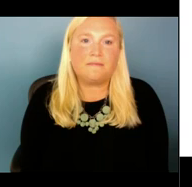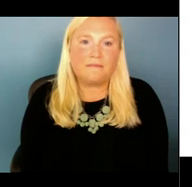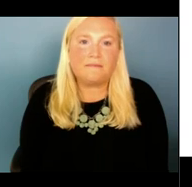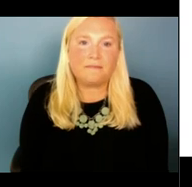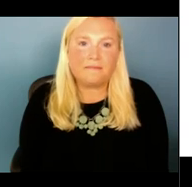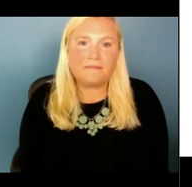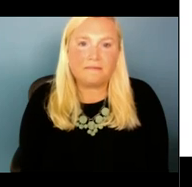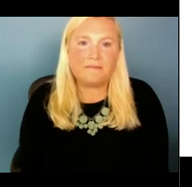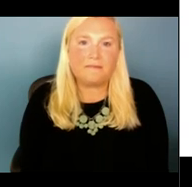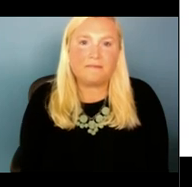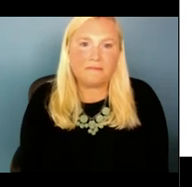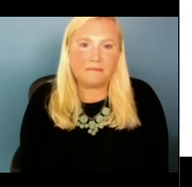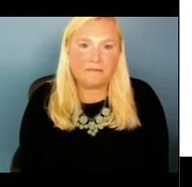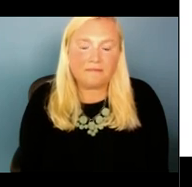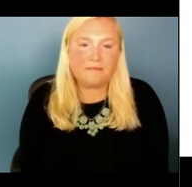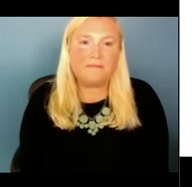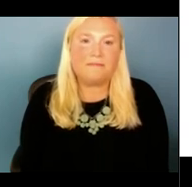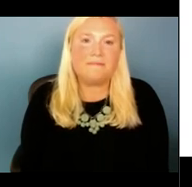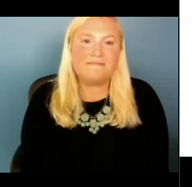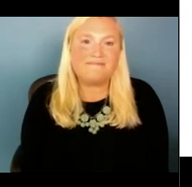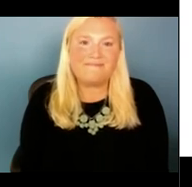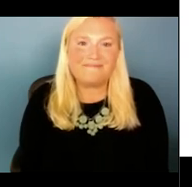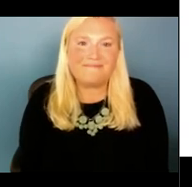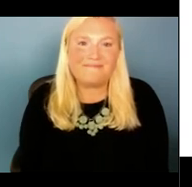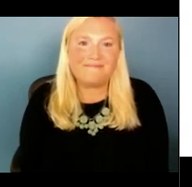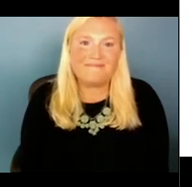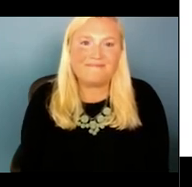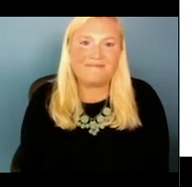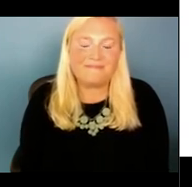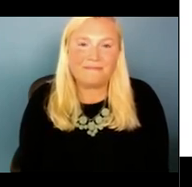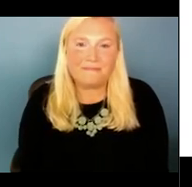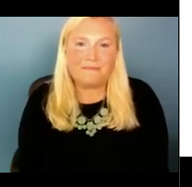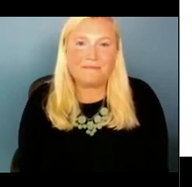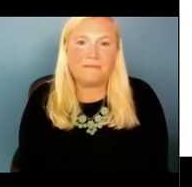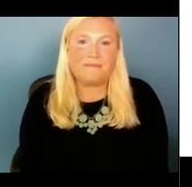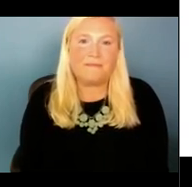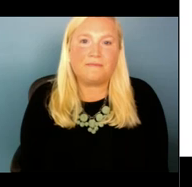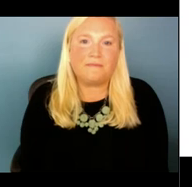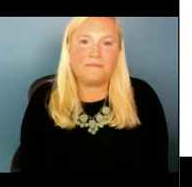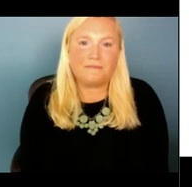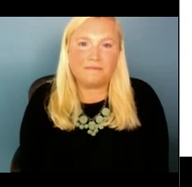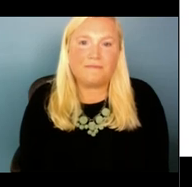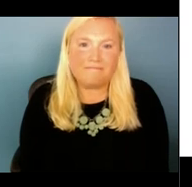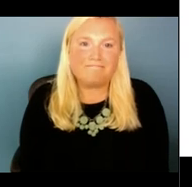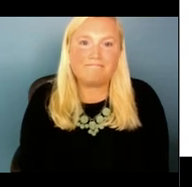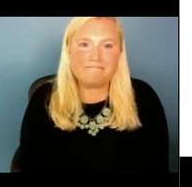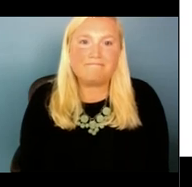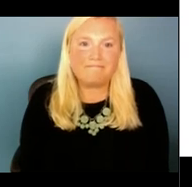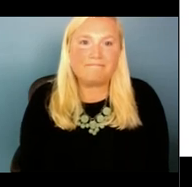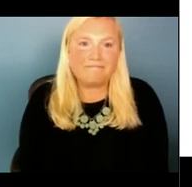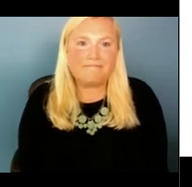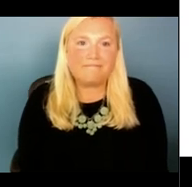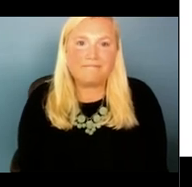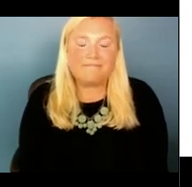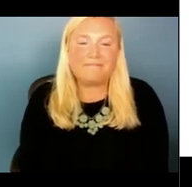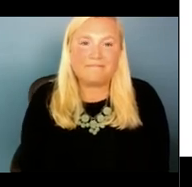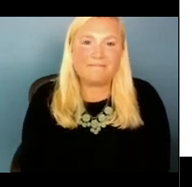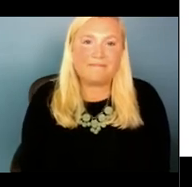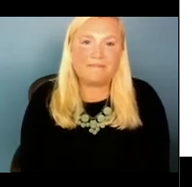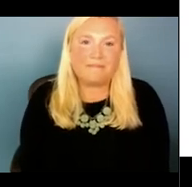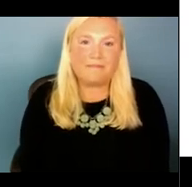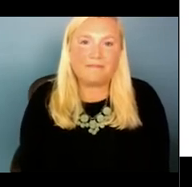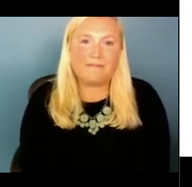differences. We can say with certainty today that the brains of people who stutter are different from the brains of people who stutter.